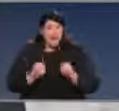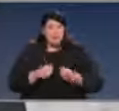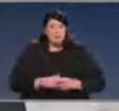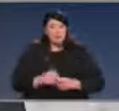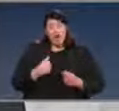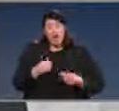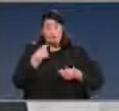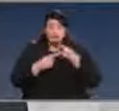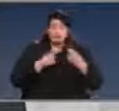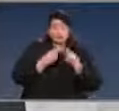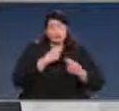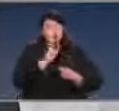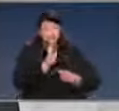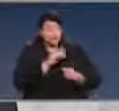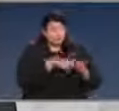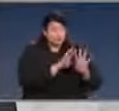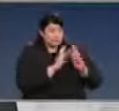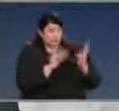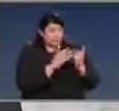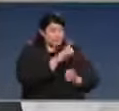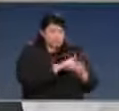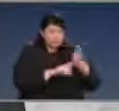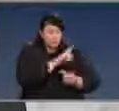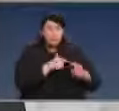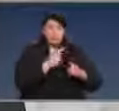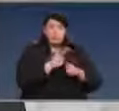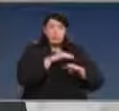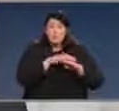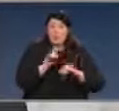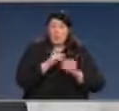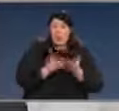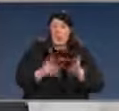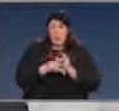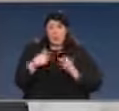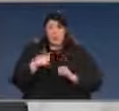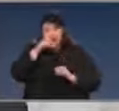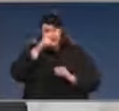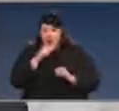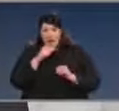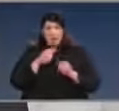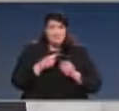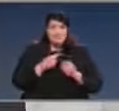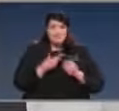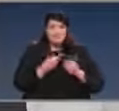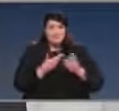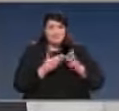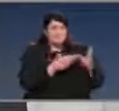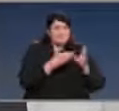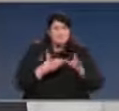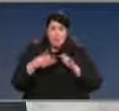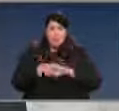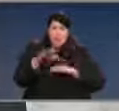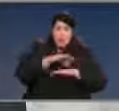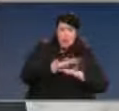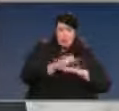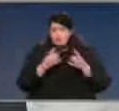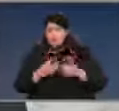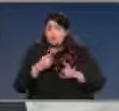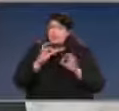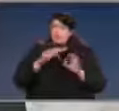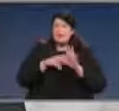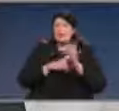what that meant in terms of the capacity and capability to respond across the nation, but particularly in Victoria. And